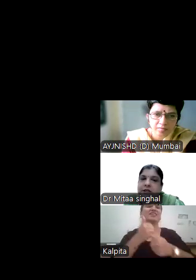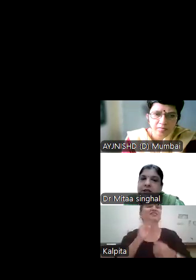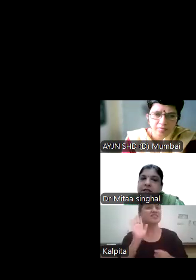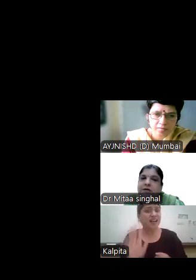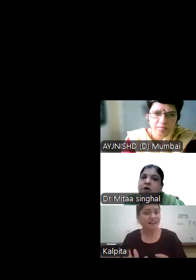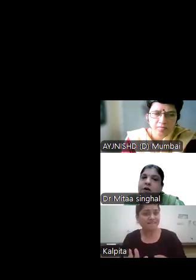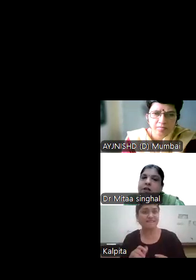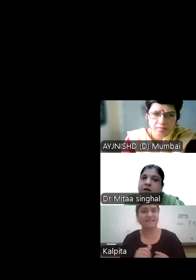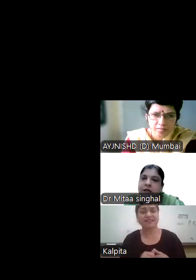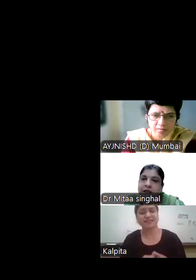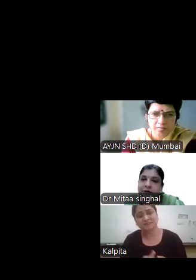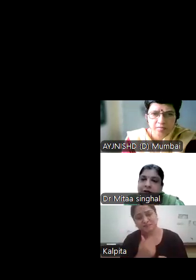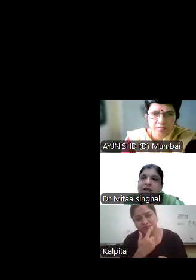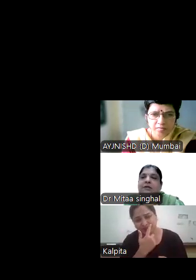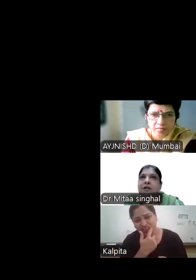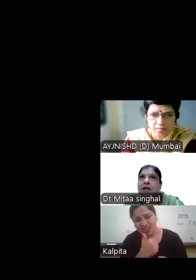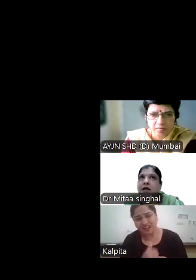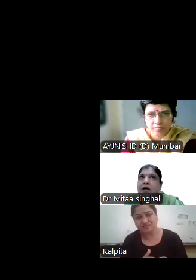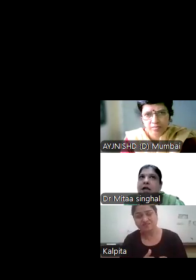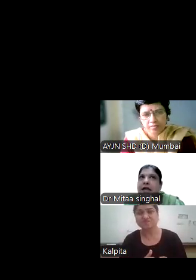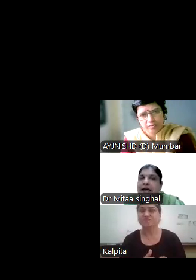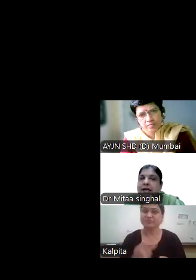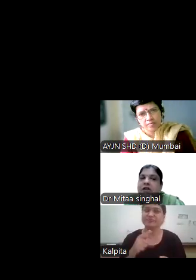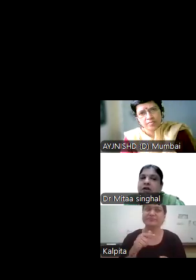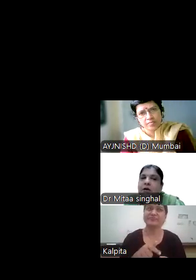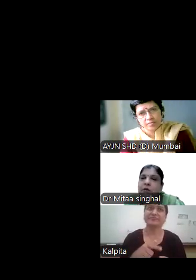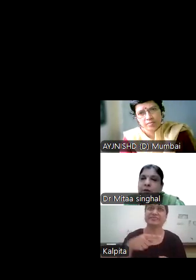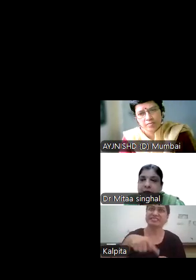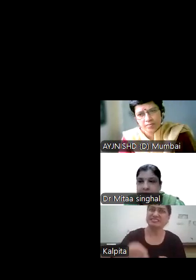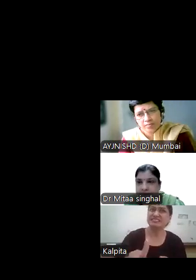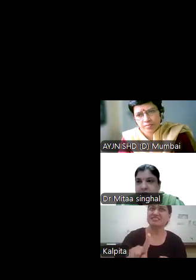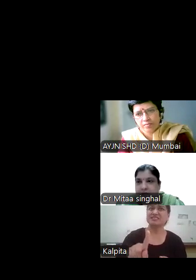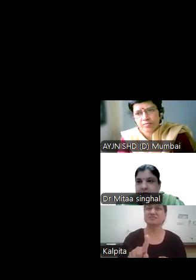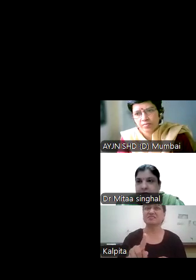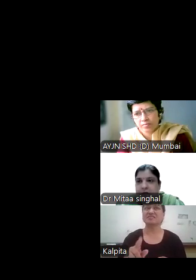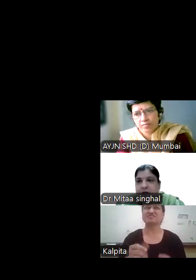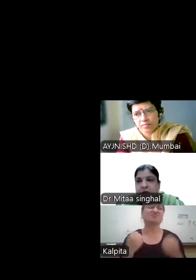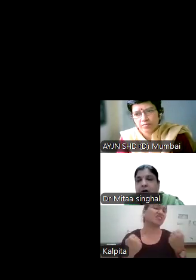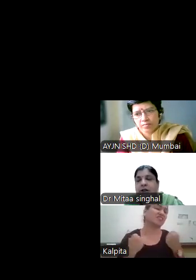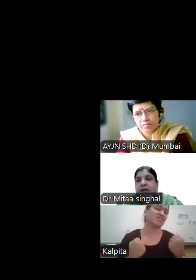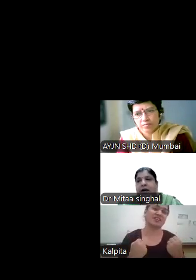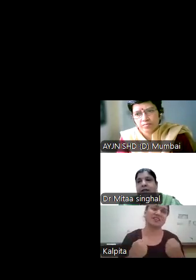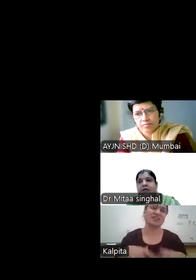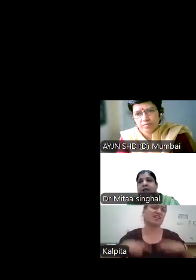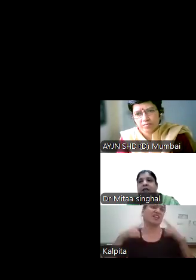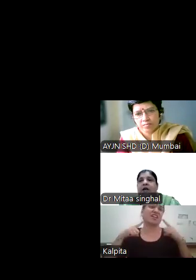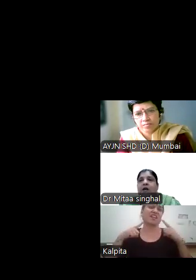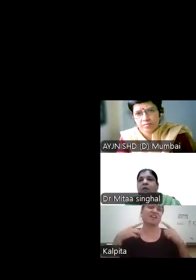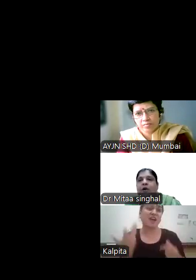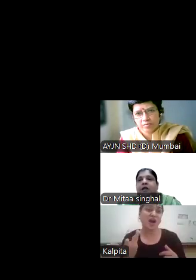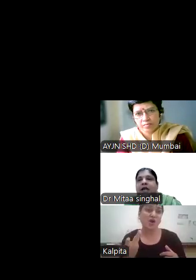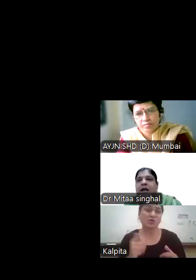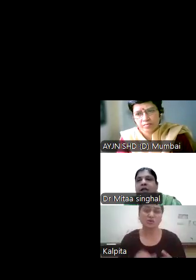their uniqueness, which also interferes with their integration or movement in the society. First of all, the child is